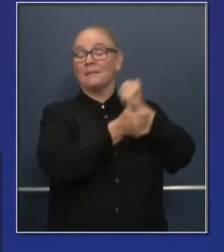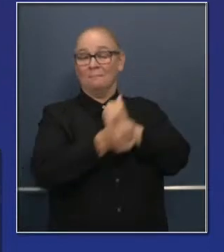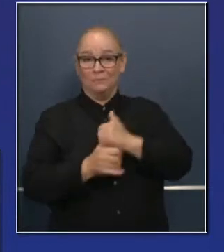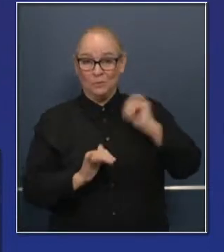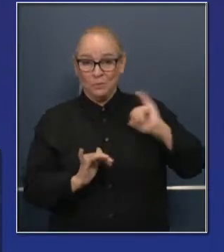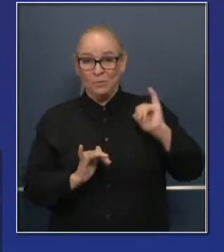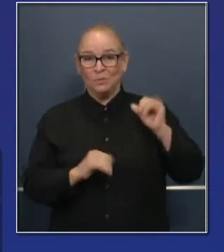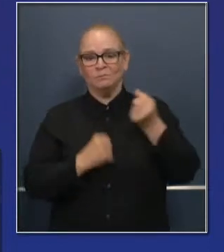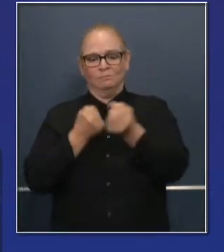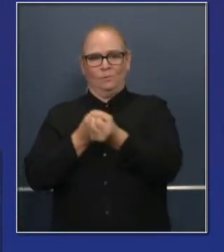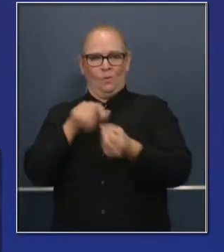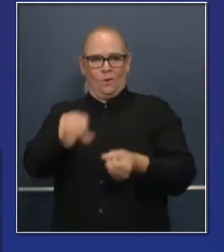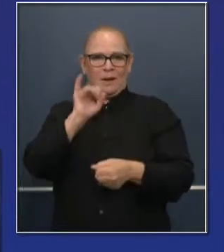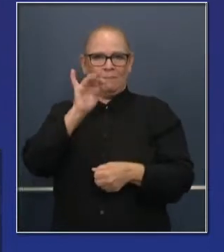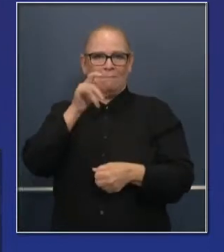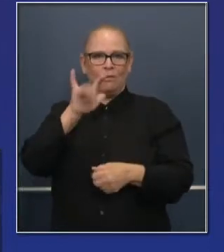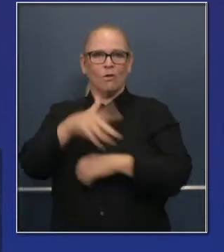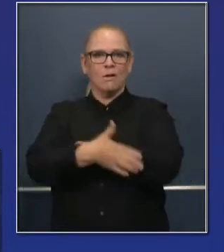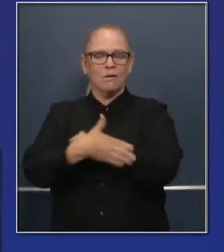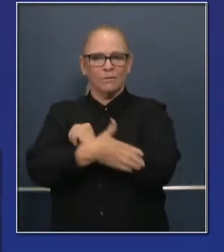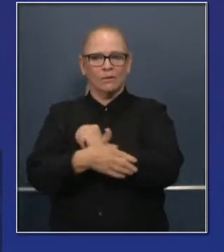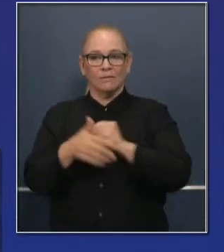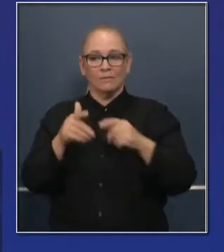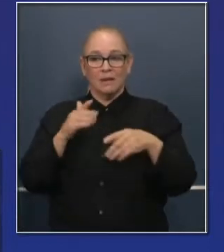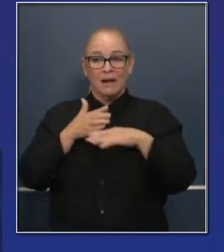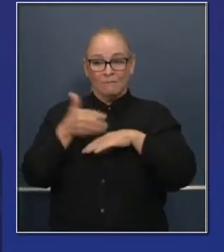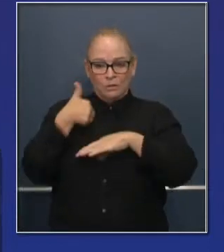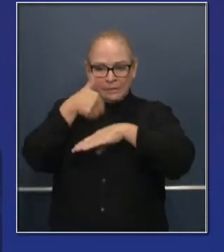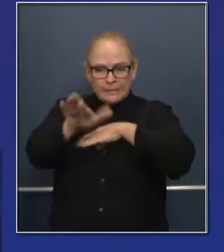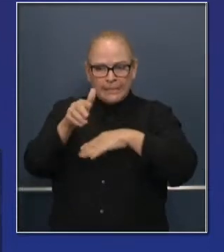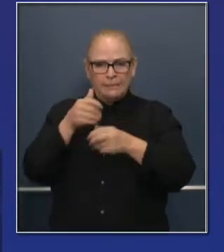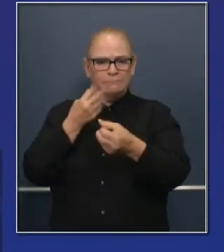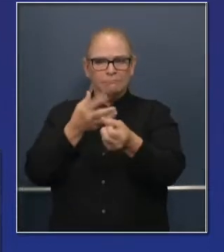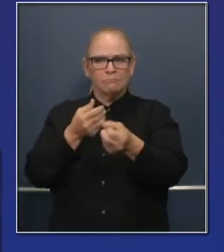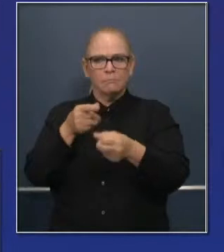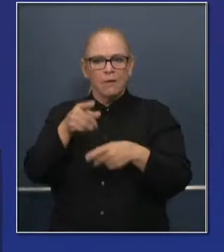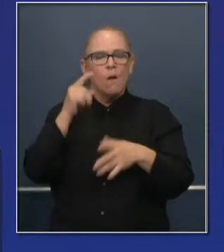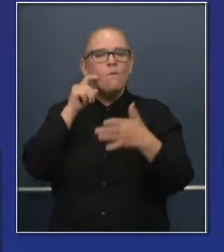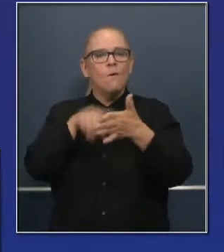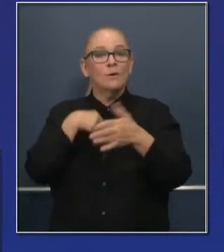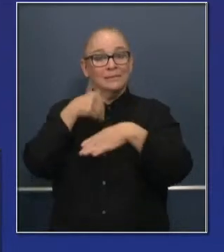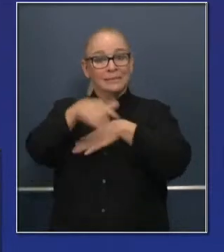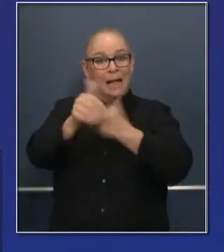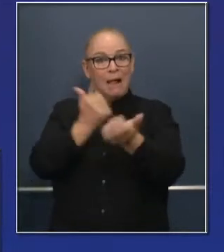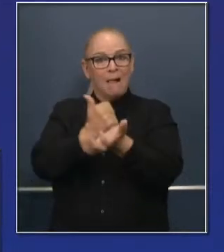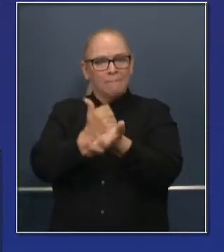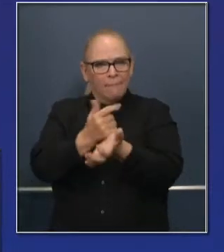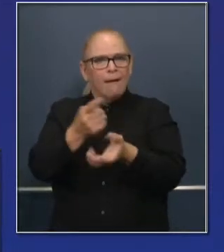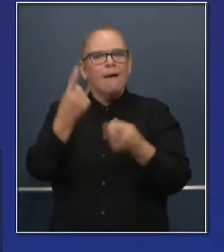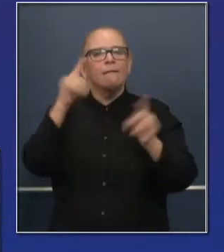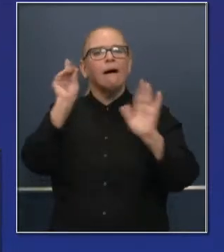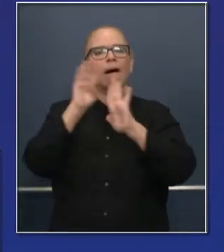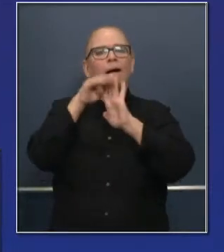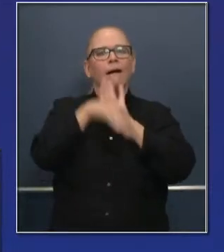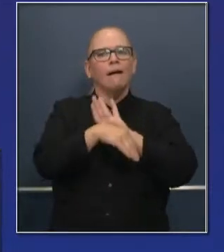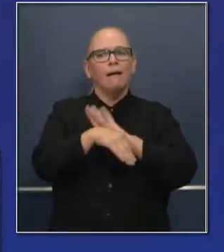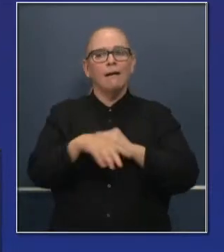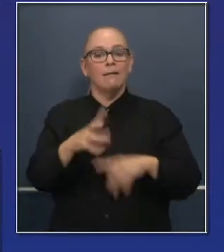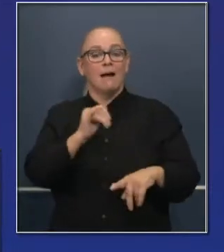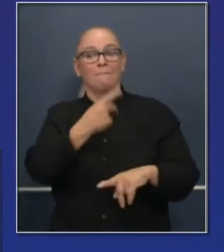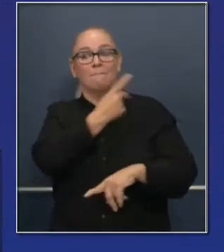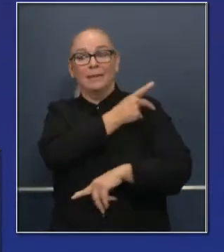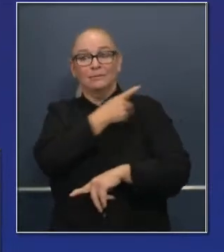after those interventions were put into place, again, beginning with the decompression of the hospital system as a foundational